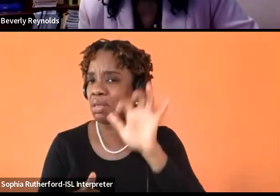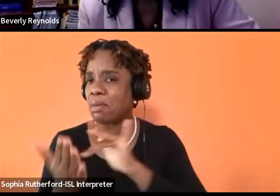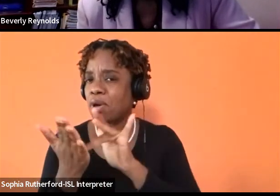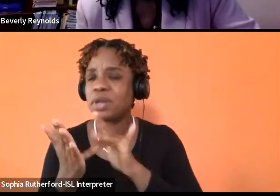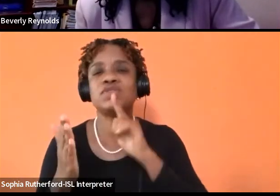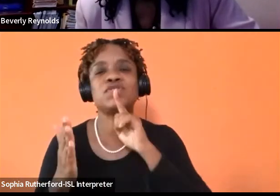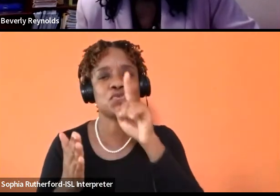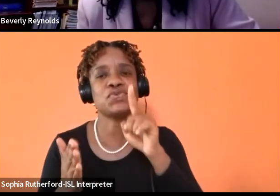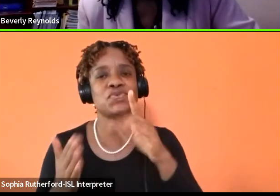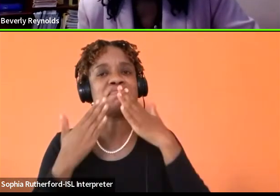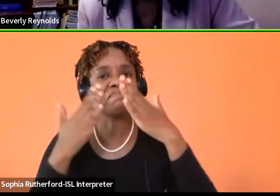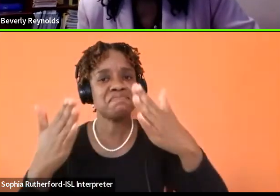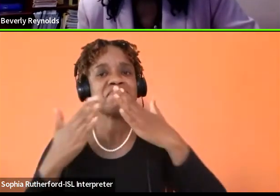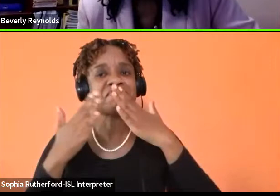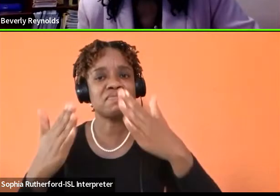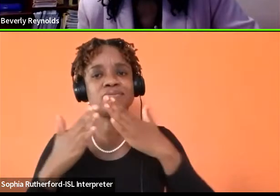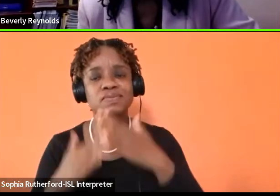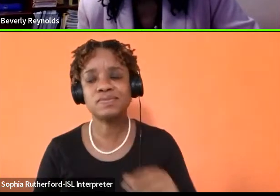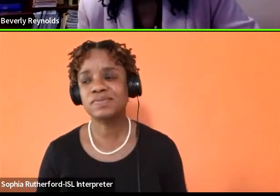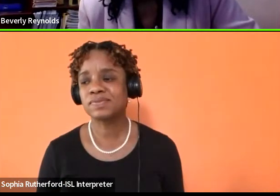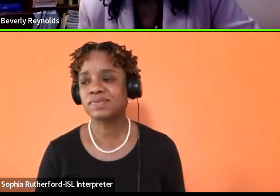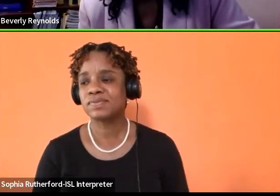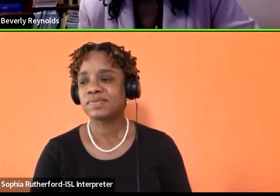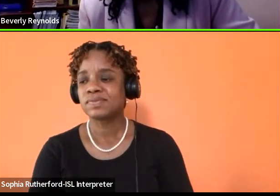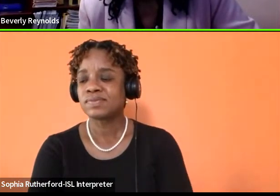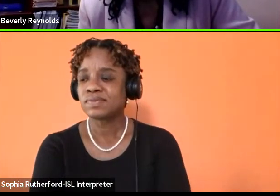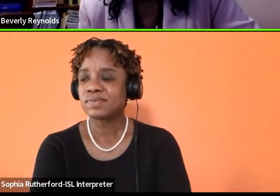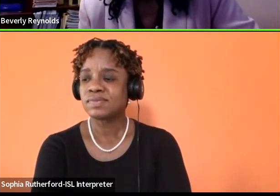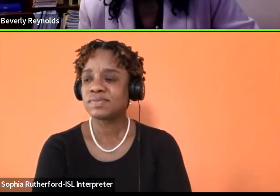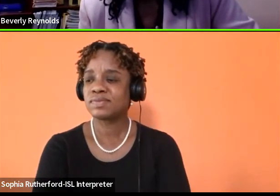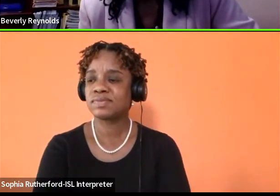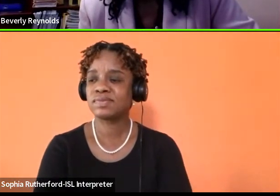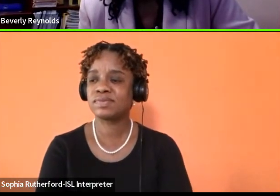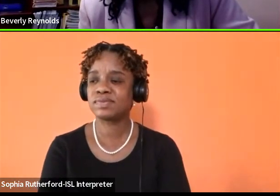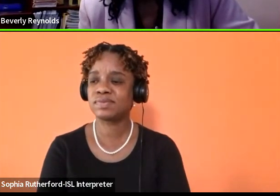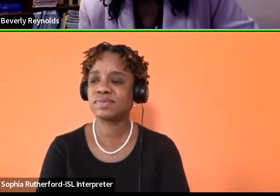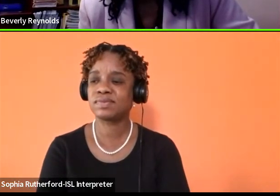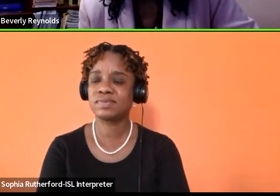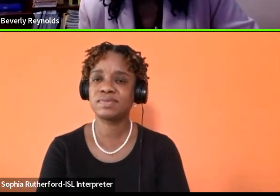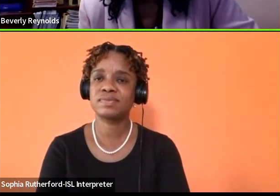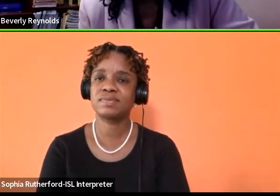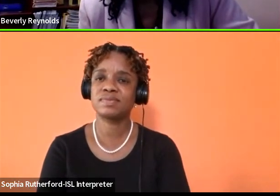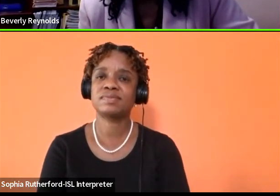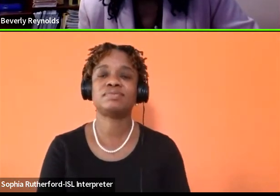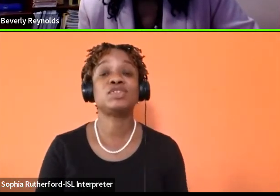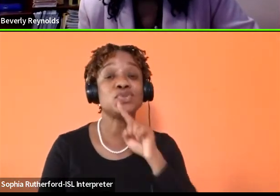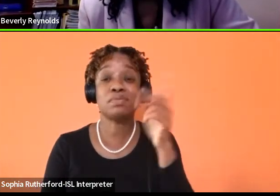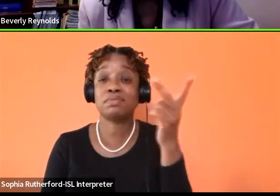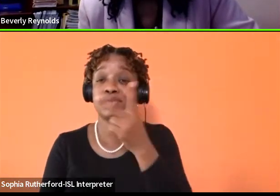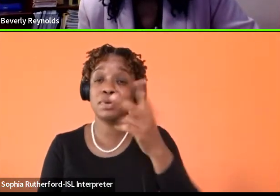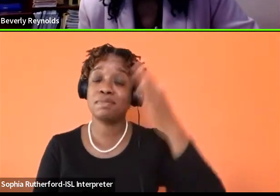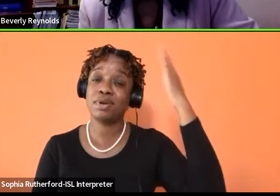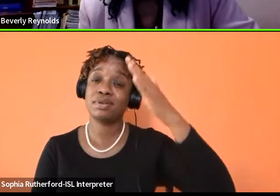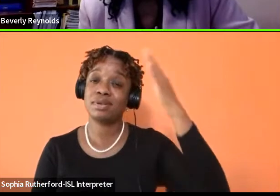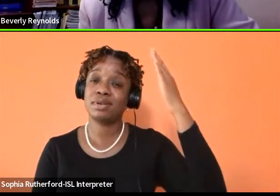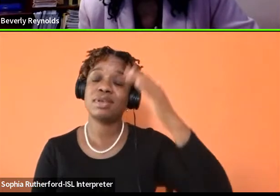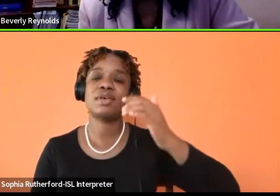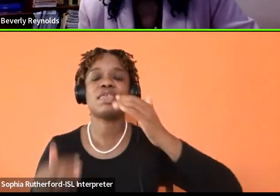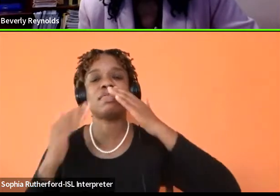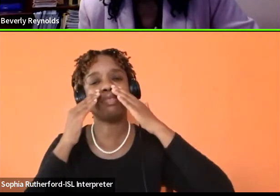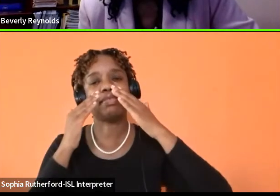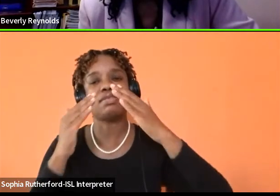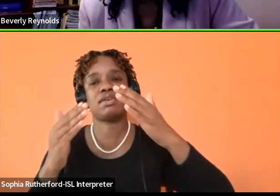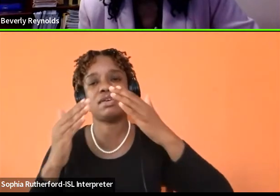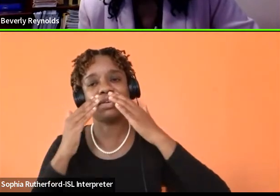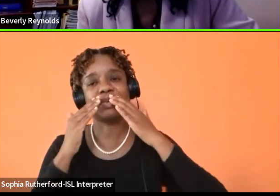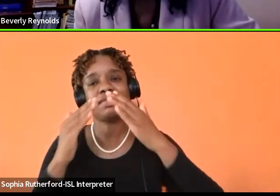Yes. So again, I just really want to thank you both for very, very